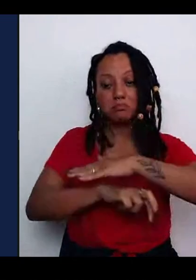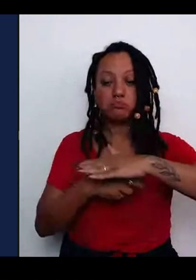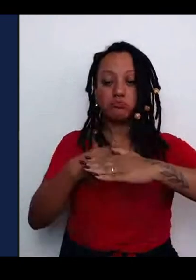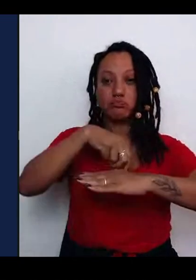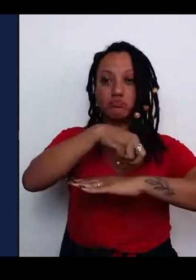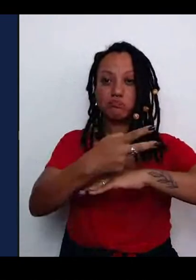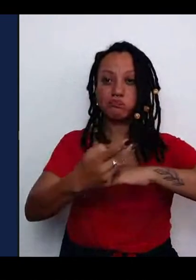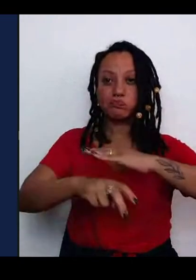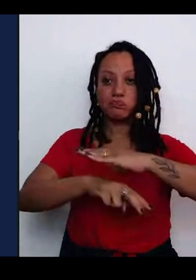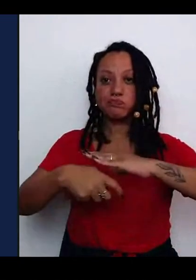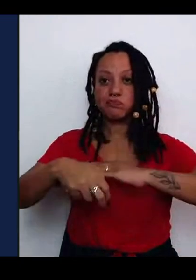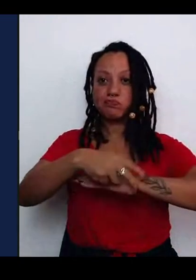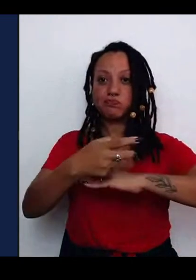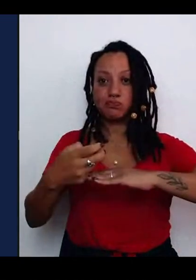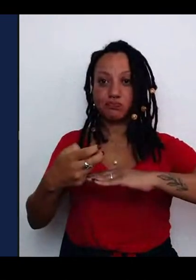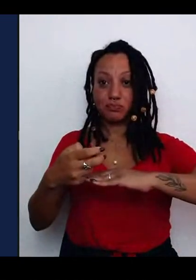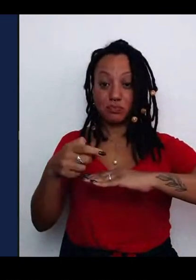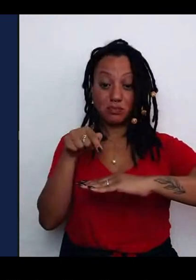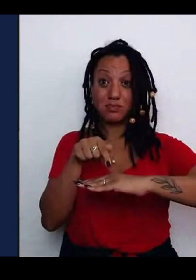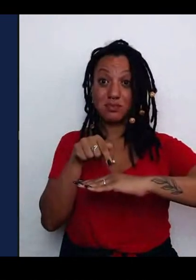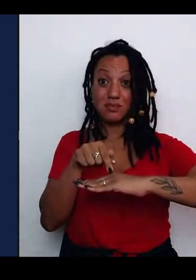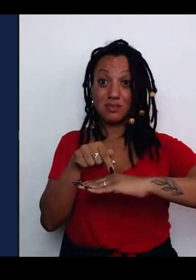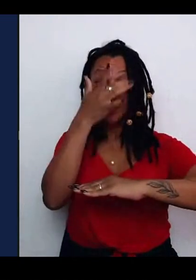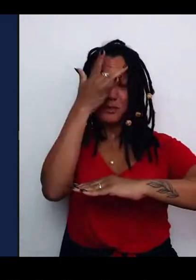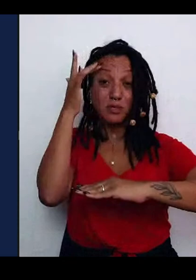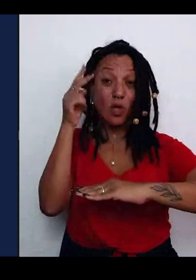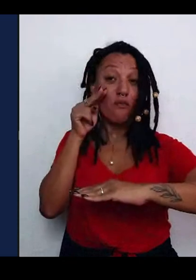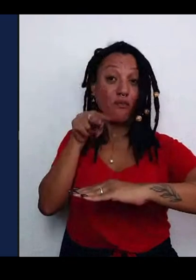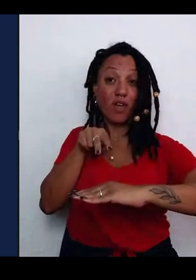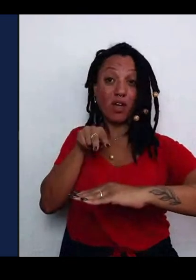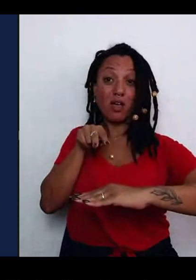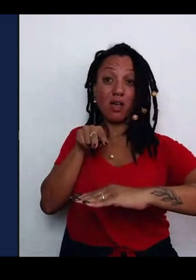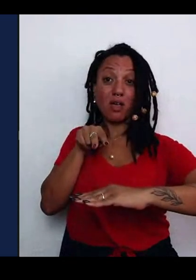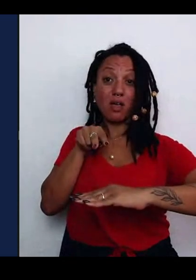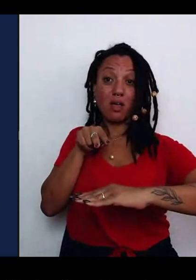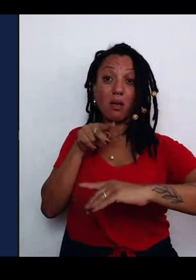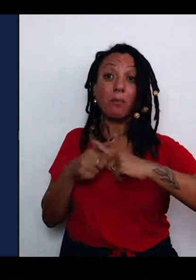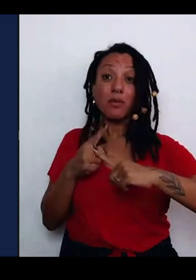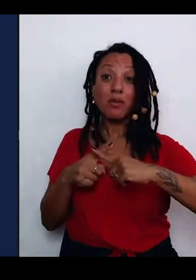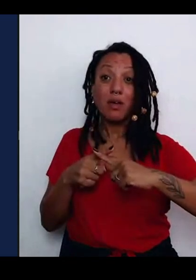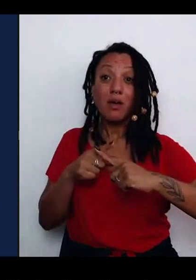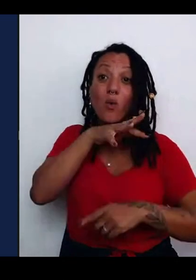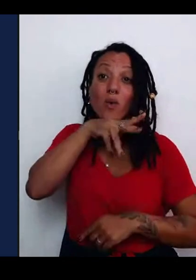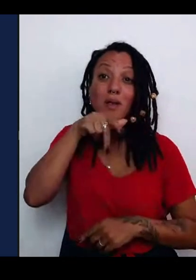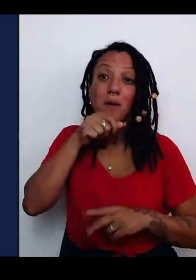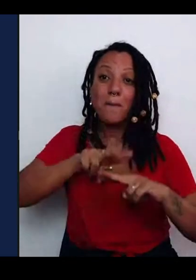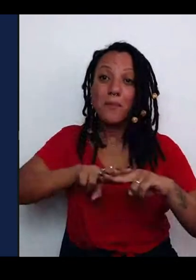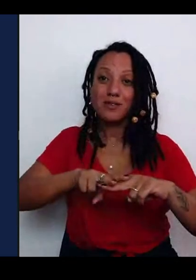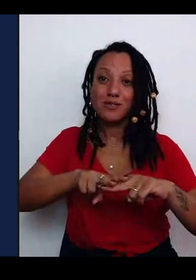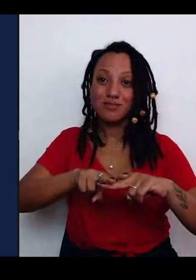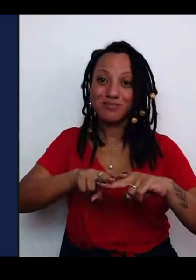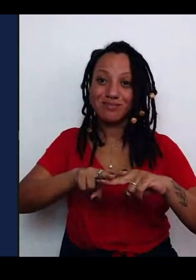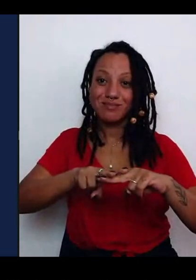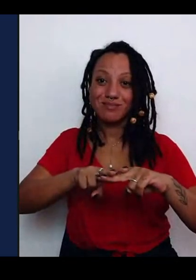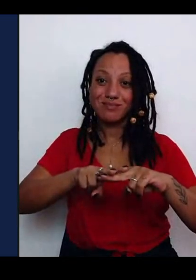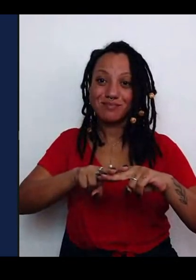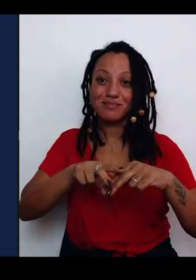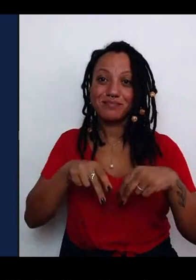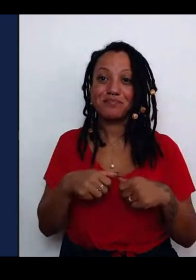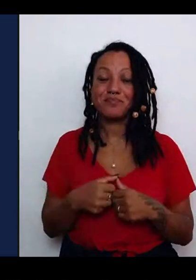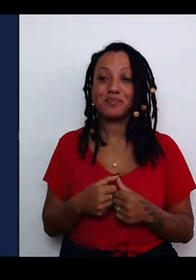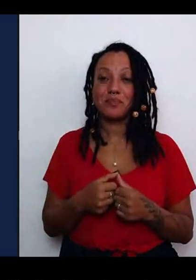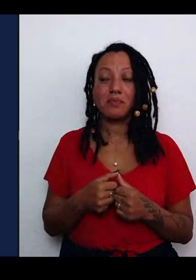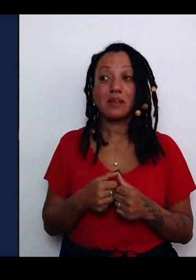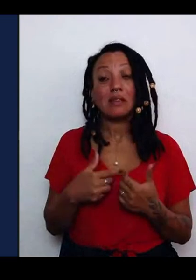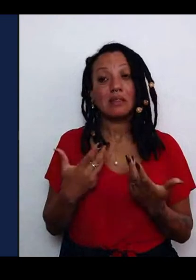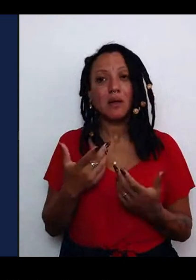detained no and she acknowledges this condition by allowing the zoo's enclosures to actively enter the film